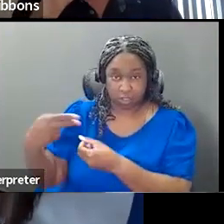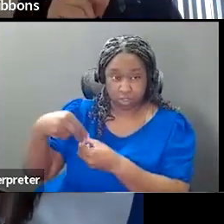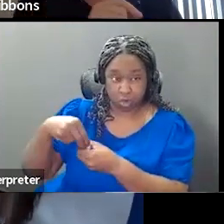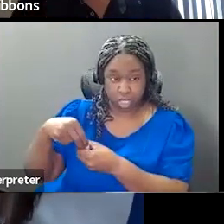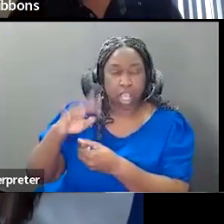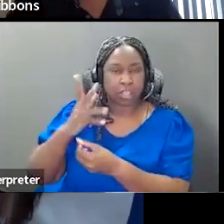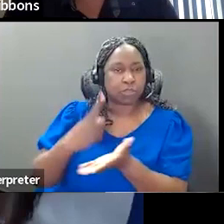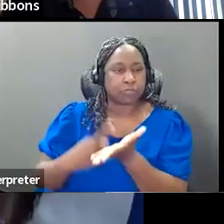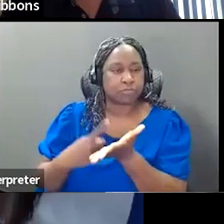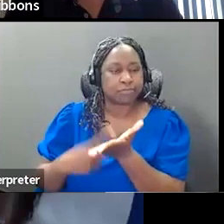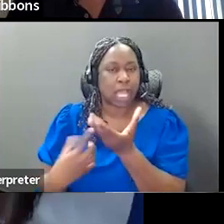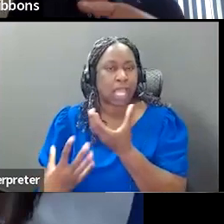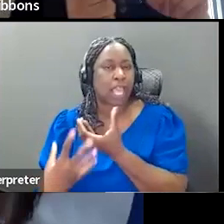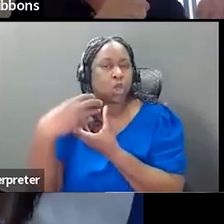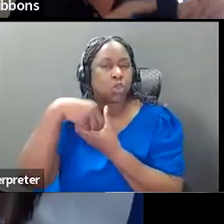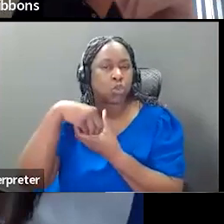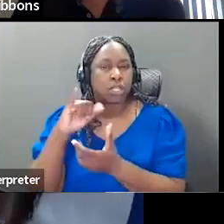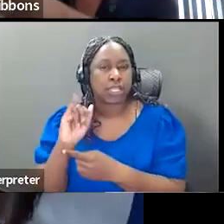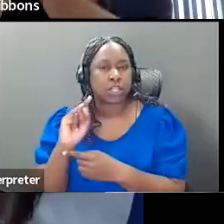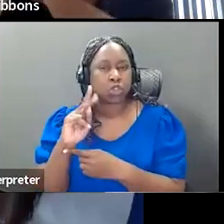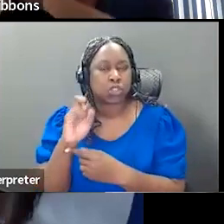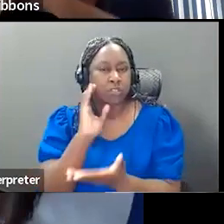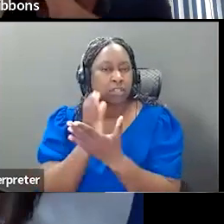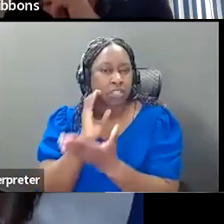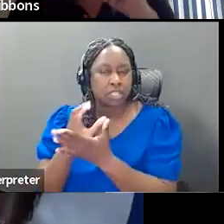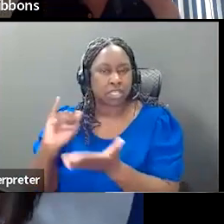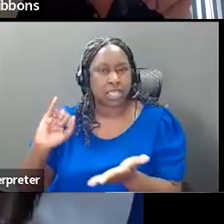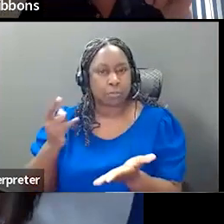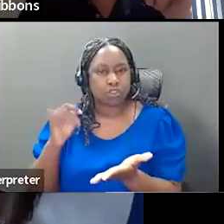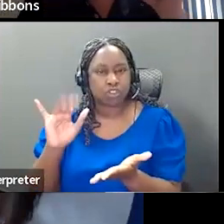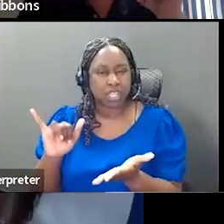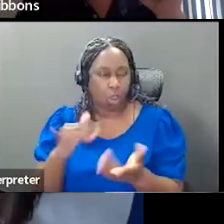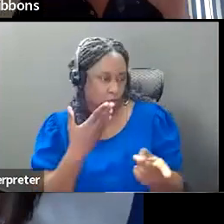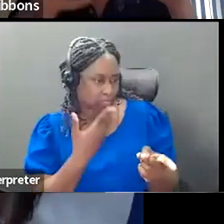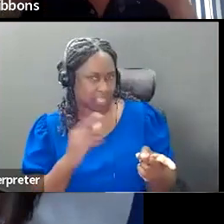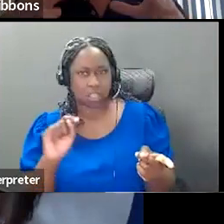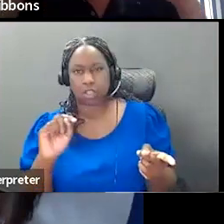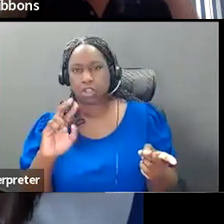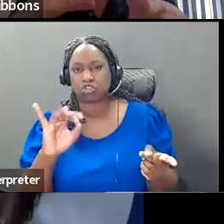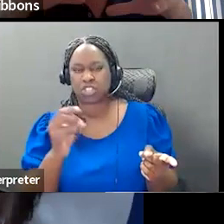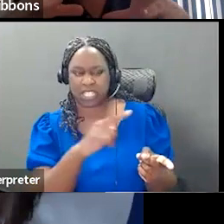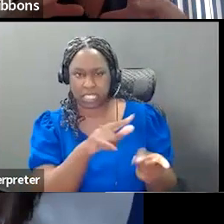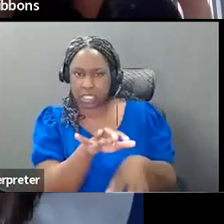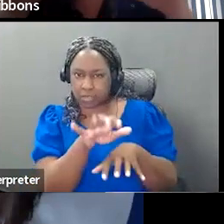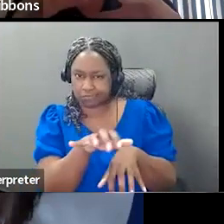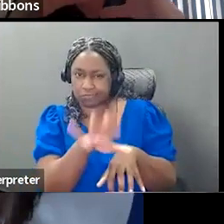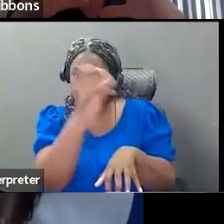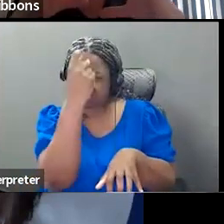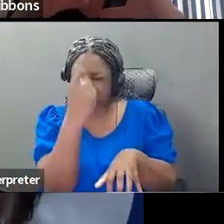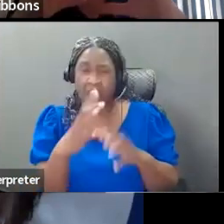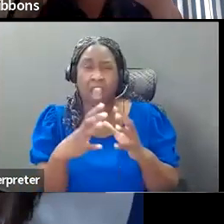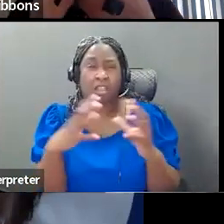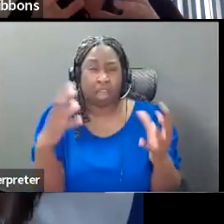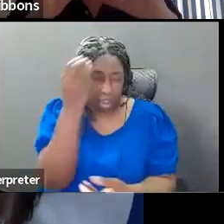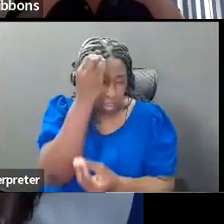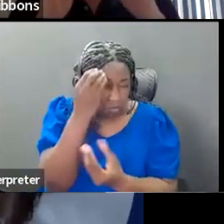talk about inclusive imagery. And thank you, Tristan, in the chat. Just a reminder to everybody, we're going to have a lot of information packed into the next